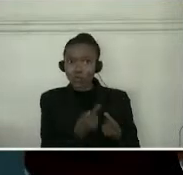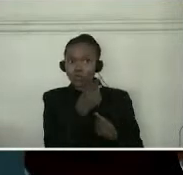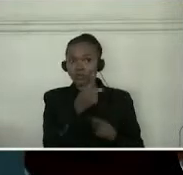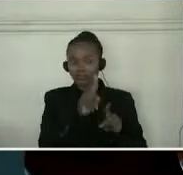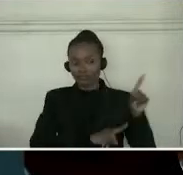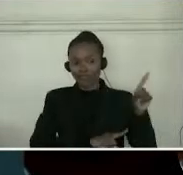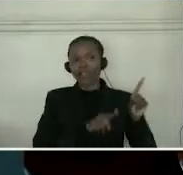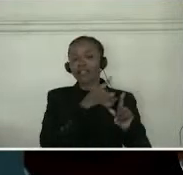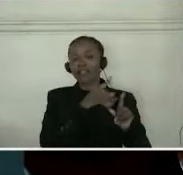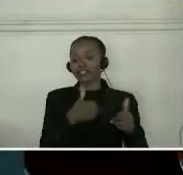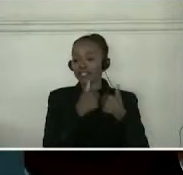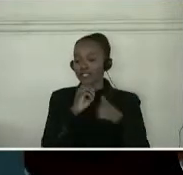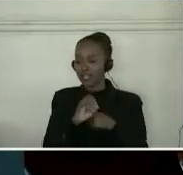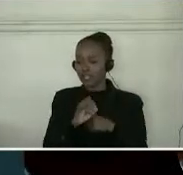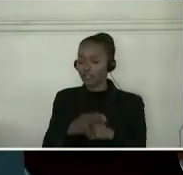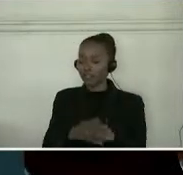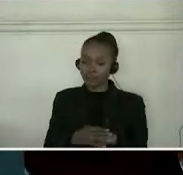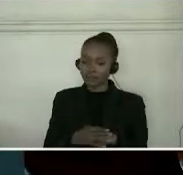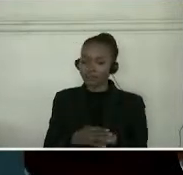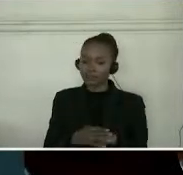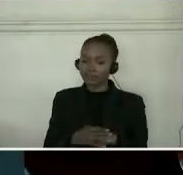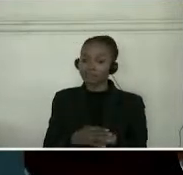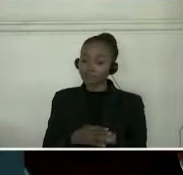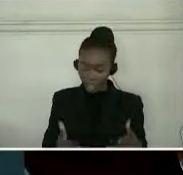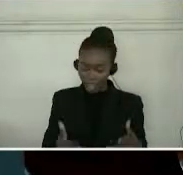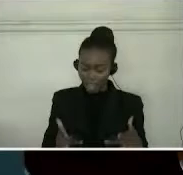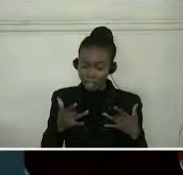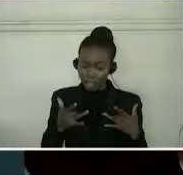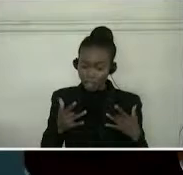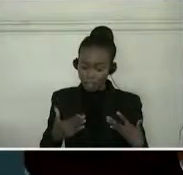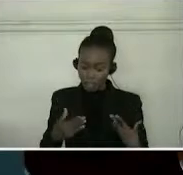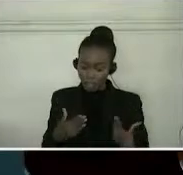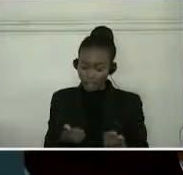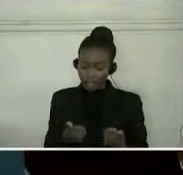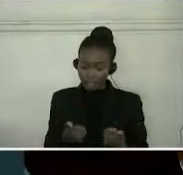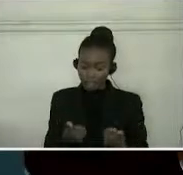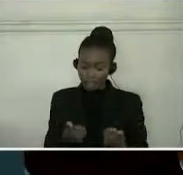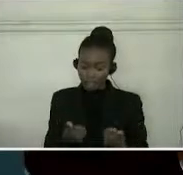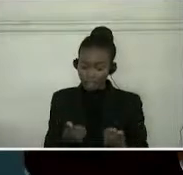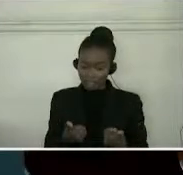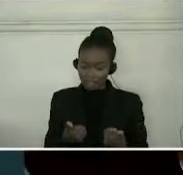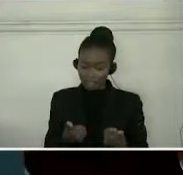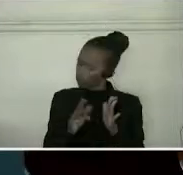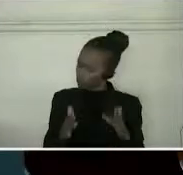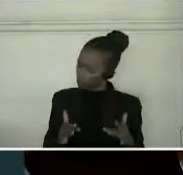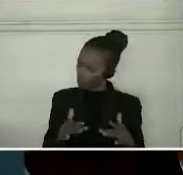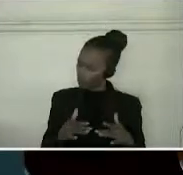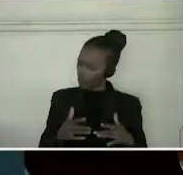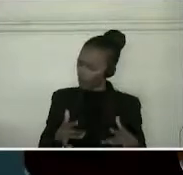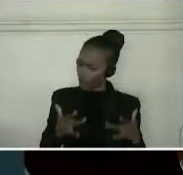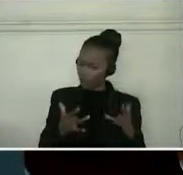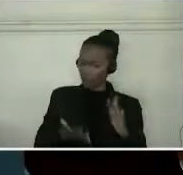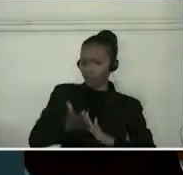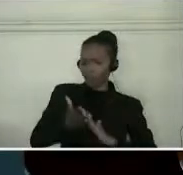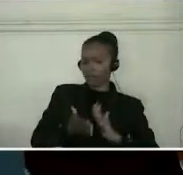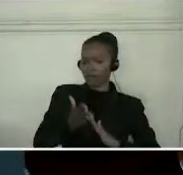living a healthy lifestyle is very critical for our well-being it is concerning that this department could not meet its targets